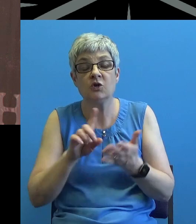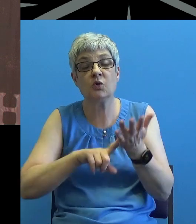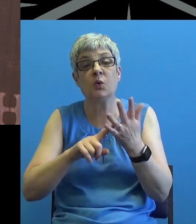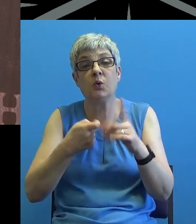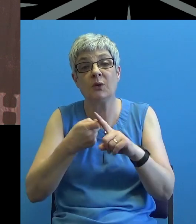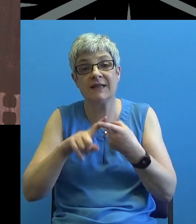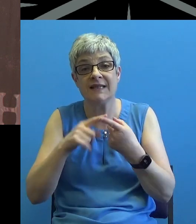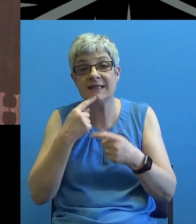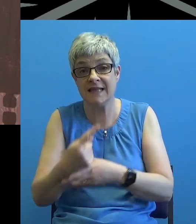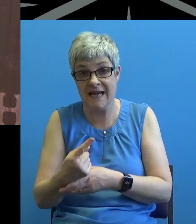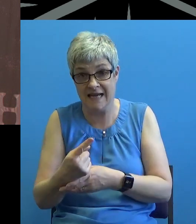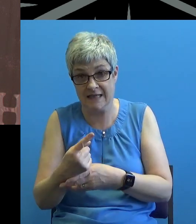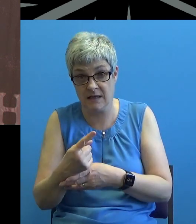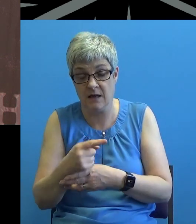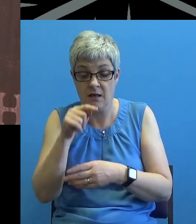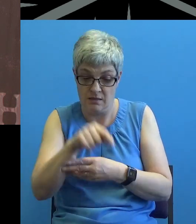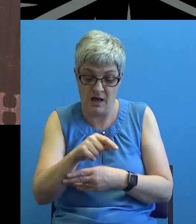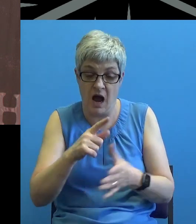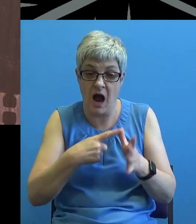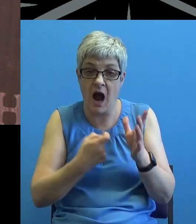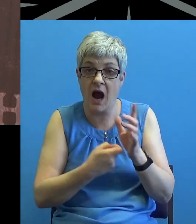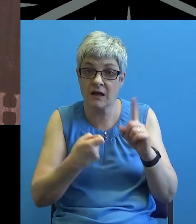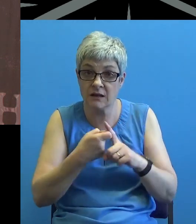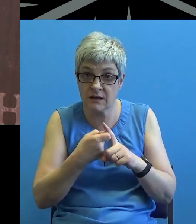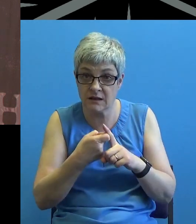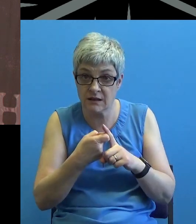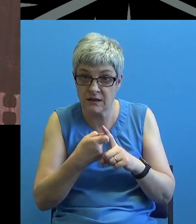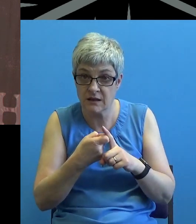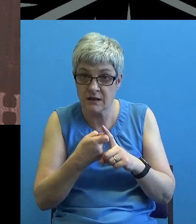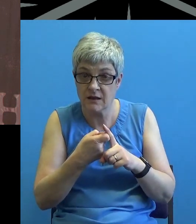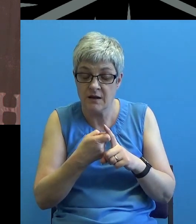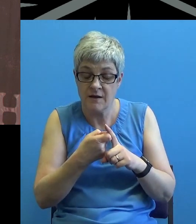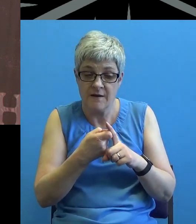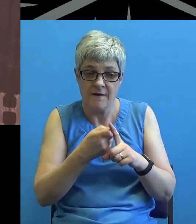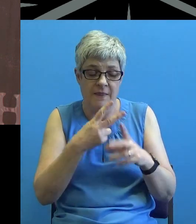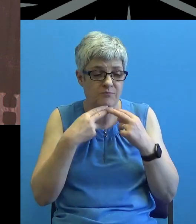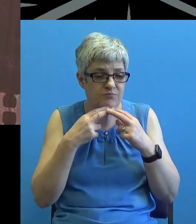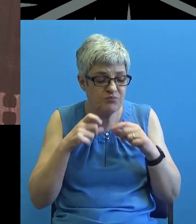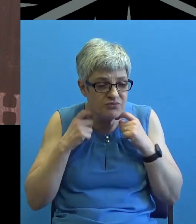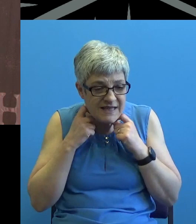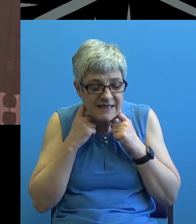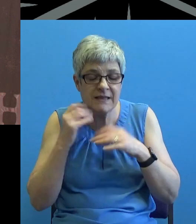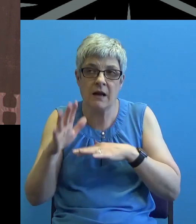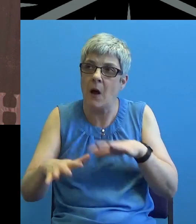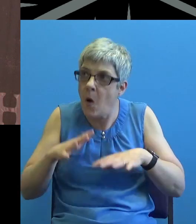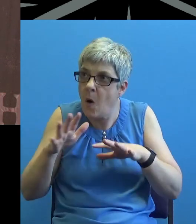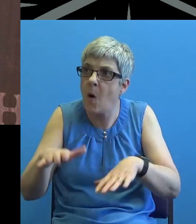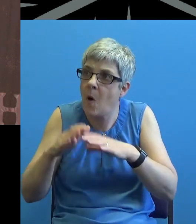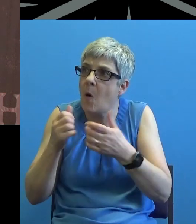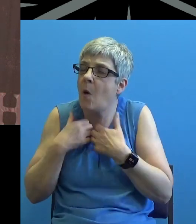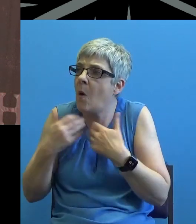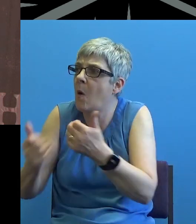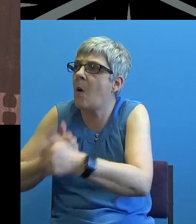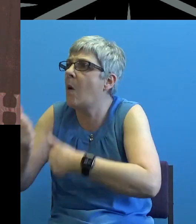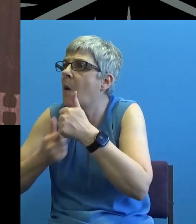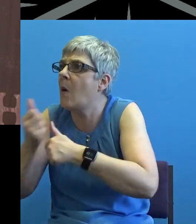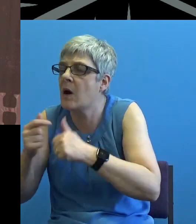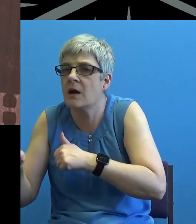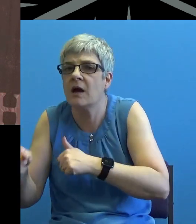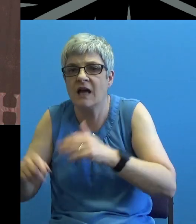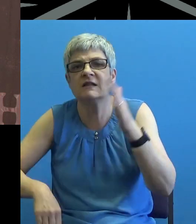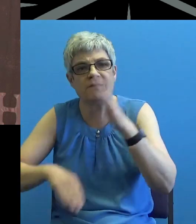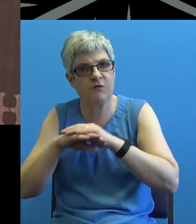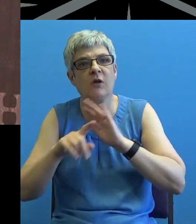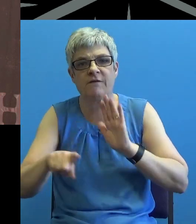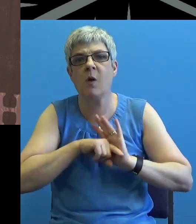effectively telling us here is that this Ark of the Covenant, the one that the priests are fawning over in the temple right now, is the fulfillment